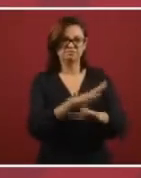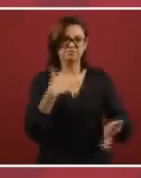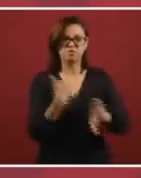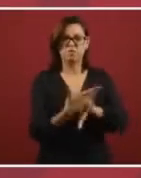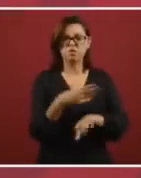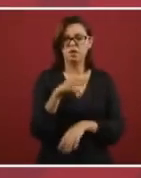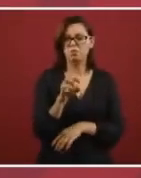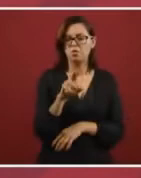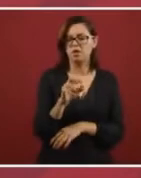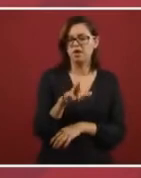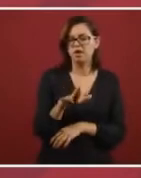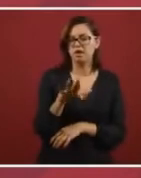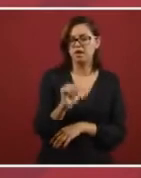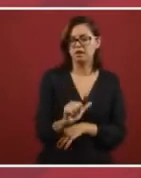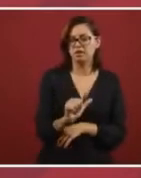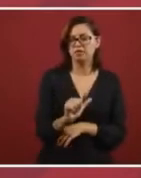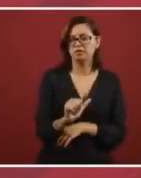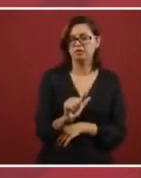they chastise Moreira,